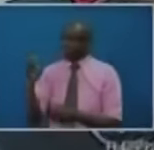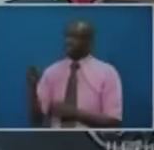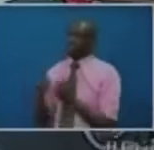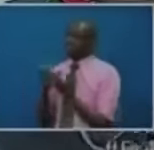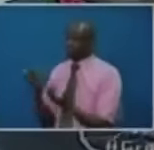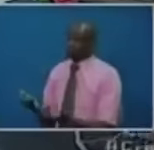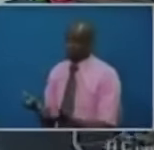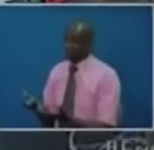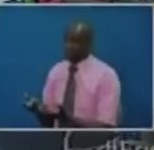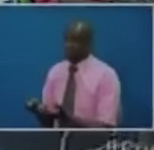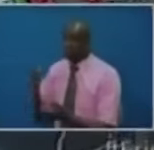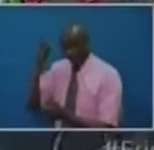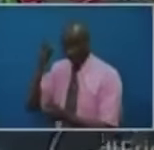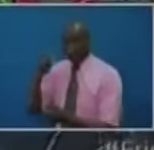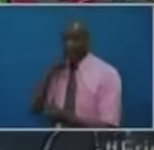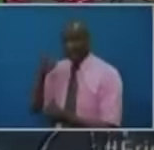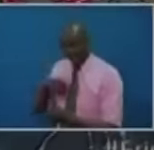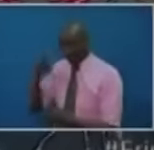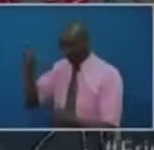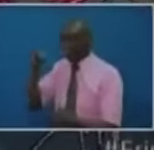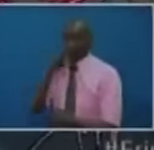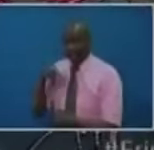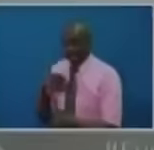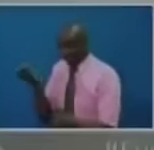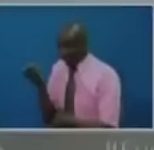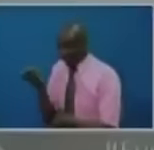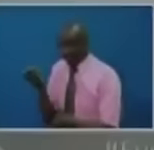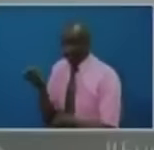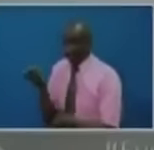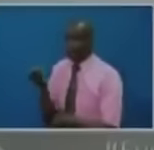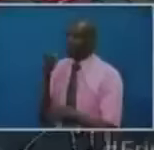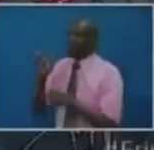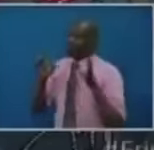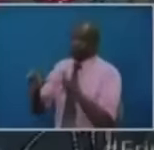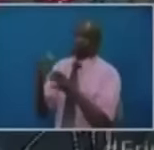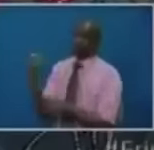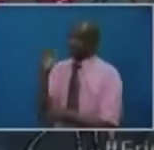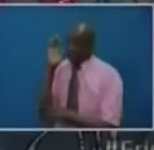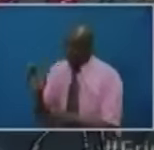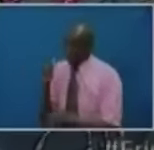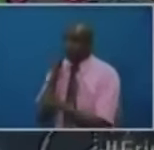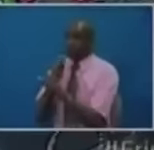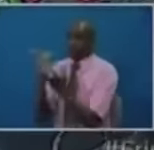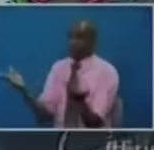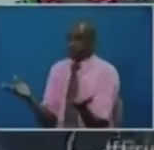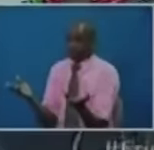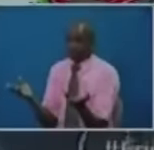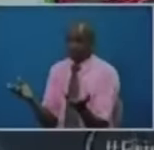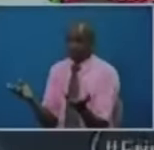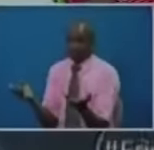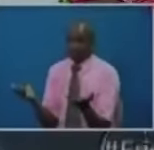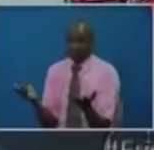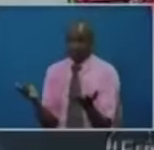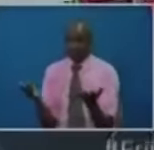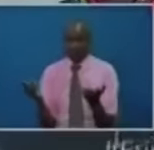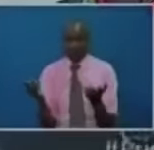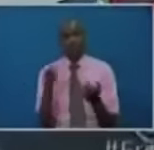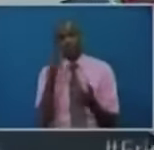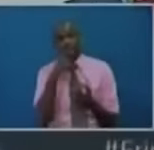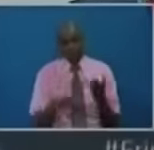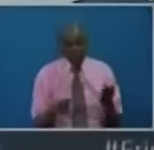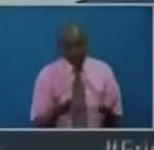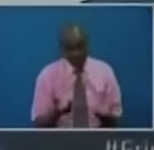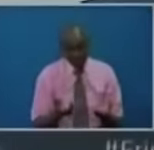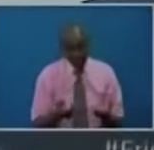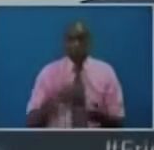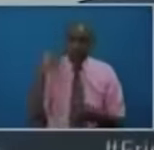the parents, I'm sure you're a parent, yeah. You know, they force their children to do things for that's themselves. That's very bad. Okay. Nobody who is an immaterial.